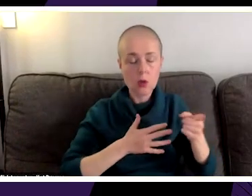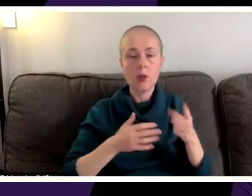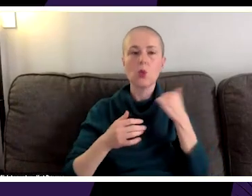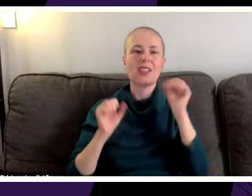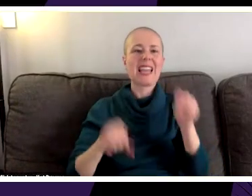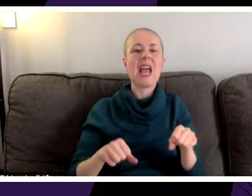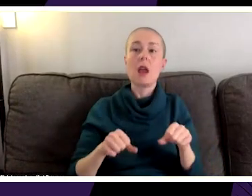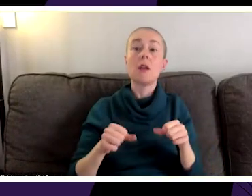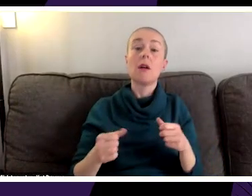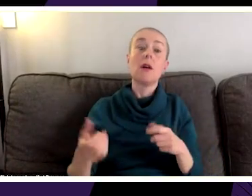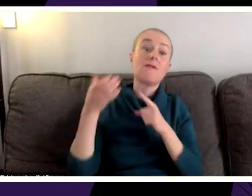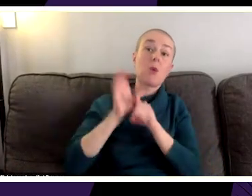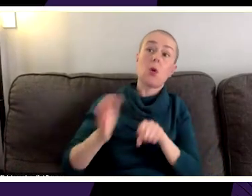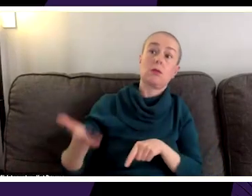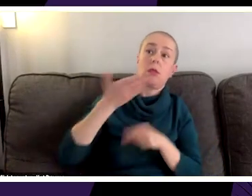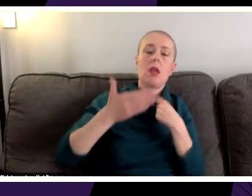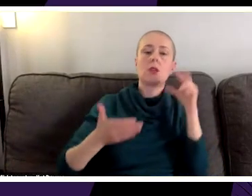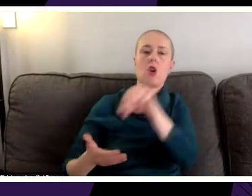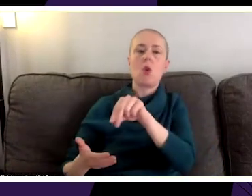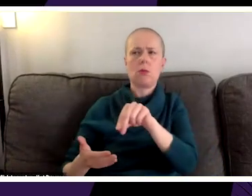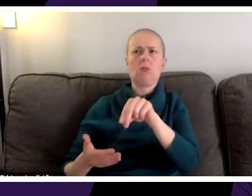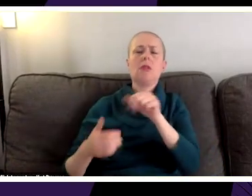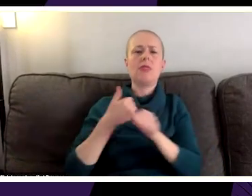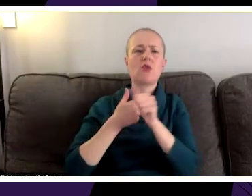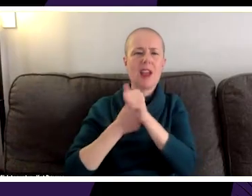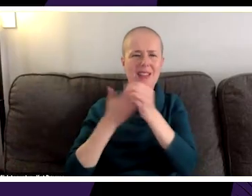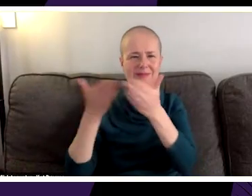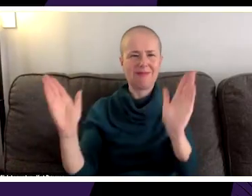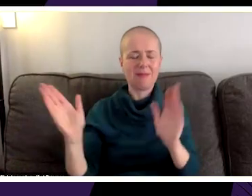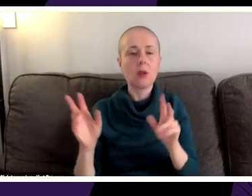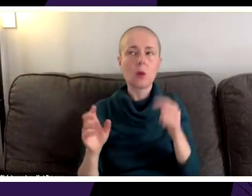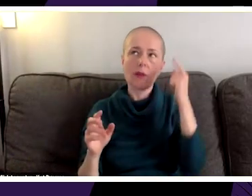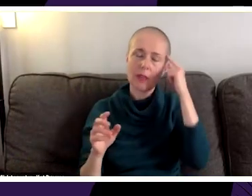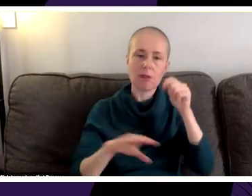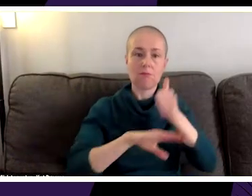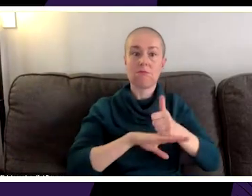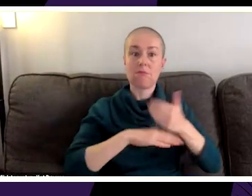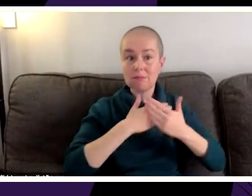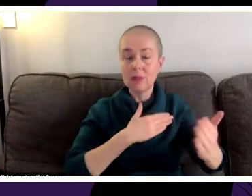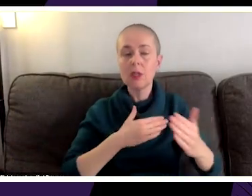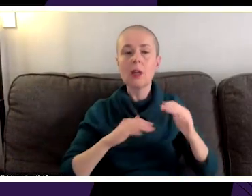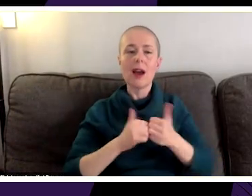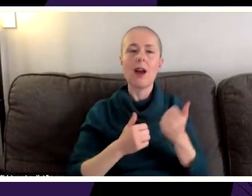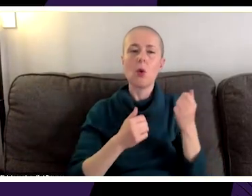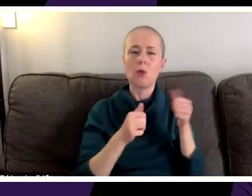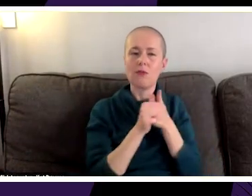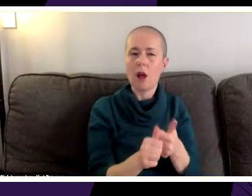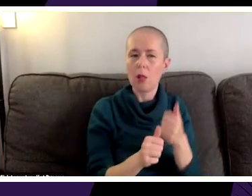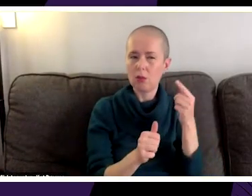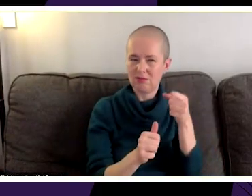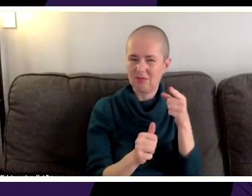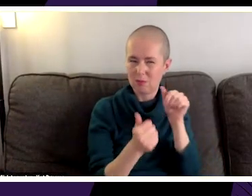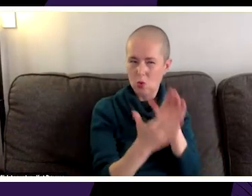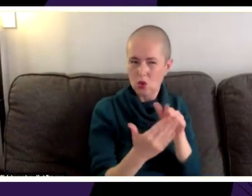is threatening to the world as we know it, this creates a sort of pathway for us in thinking about how protest sonics might provide a sort of alternative